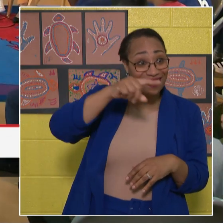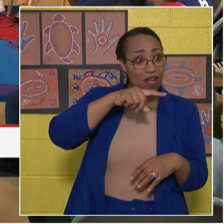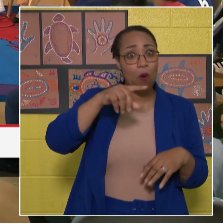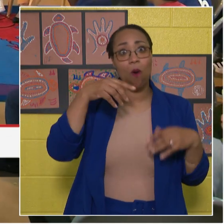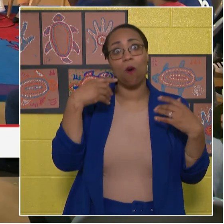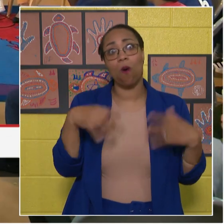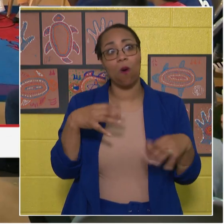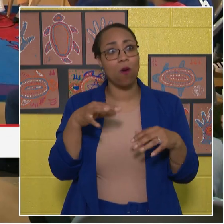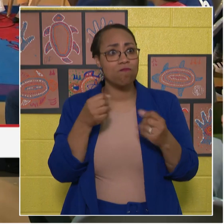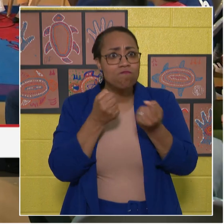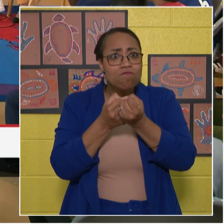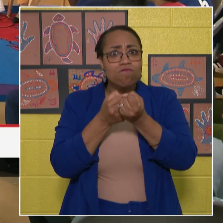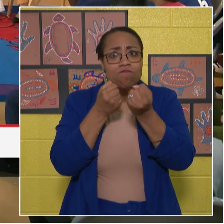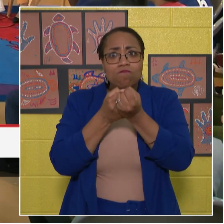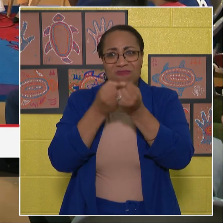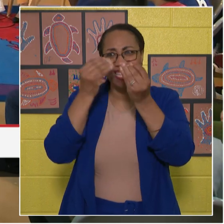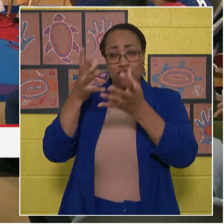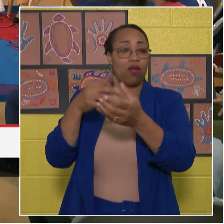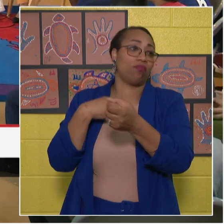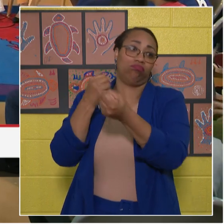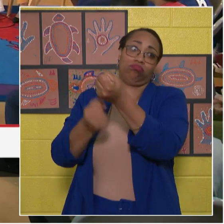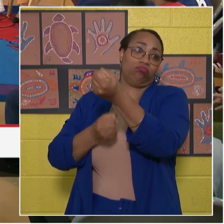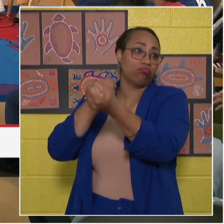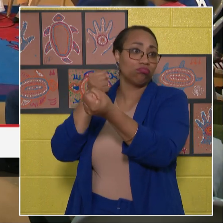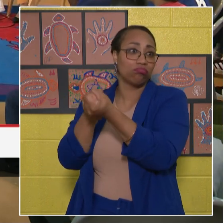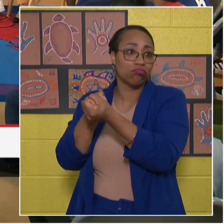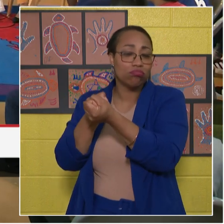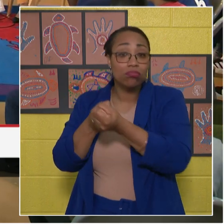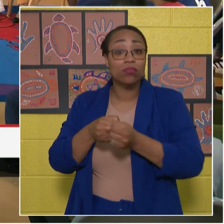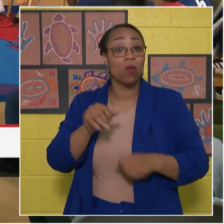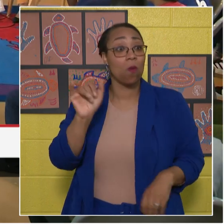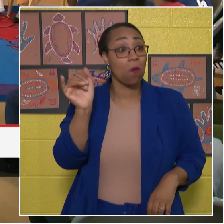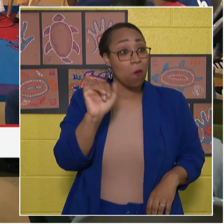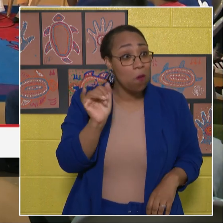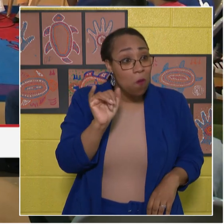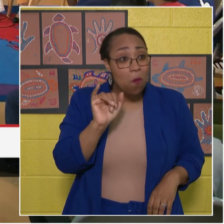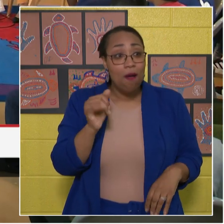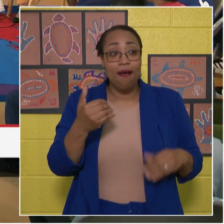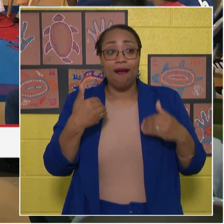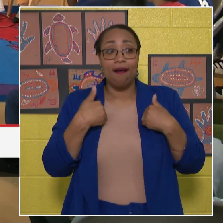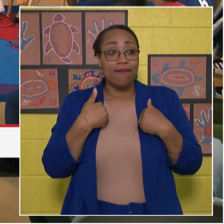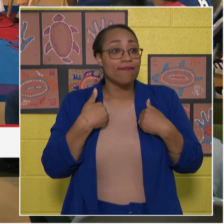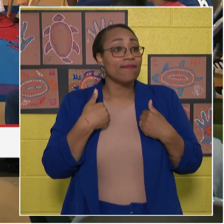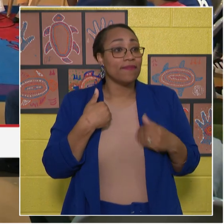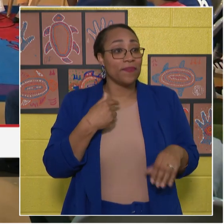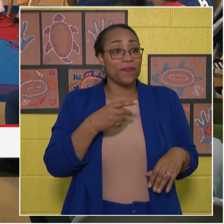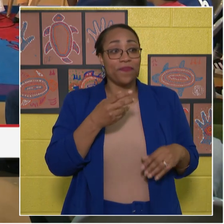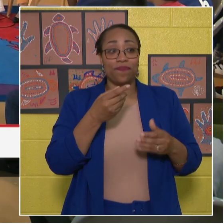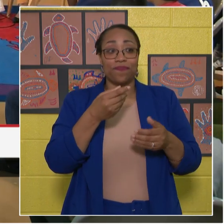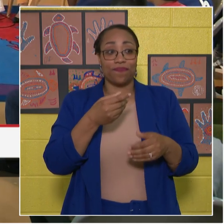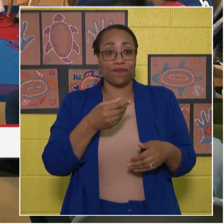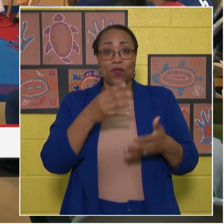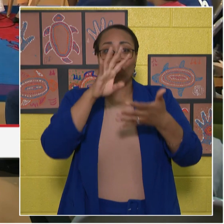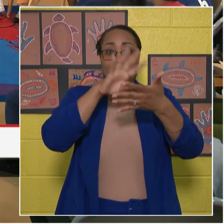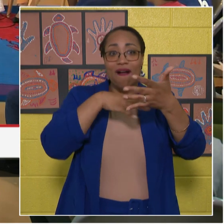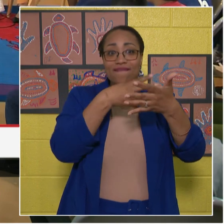people who are graphic artists. Some of you like art, and we have to communicate a lot of different messages.